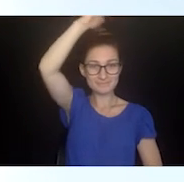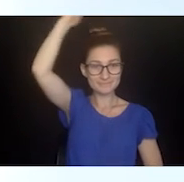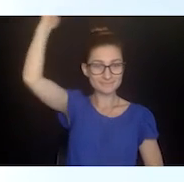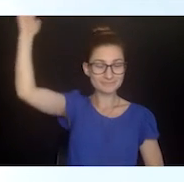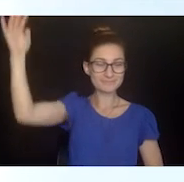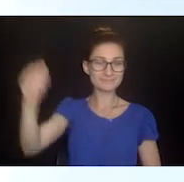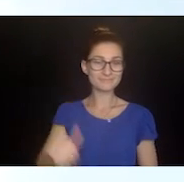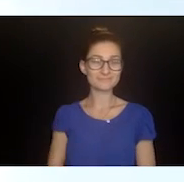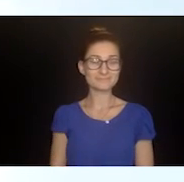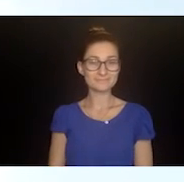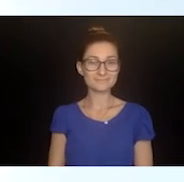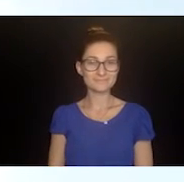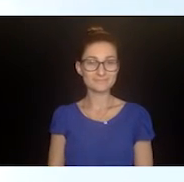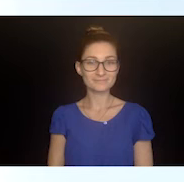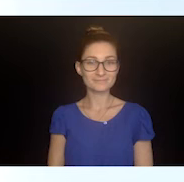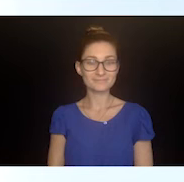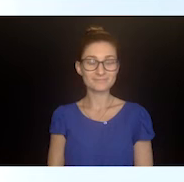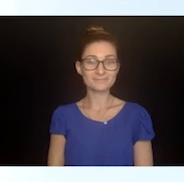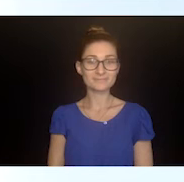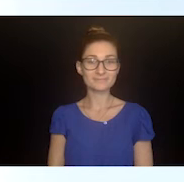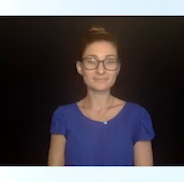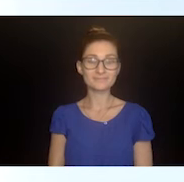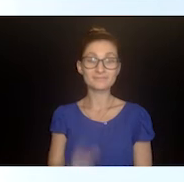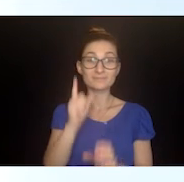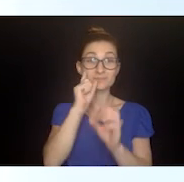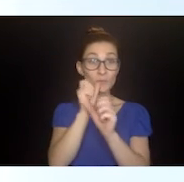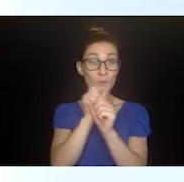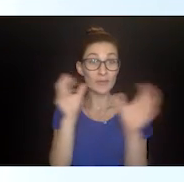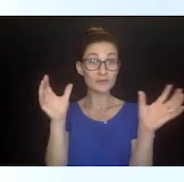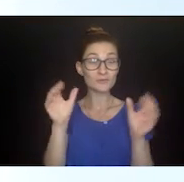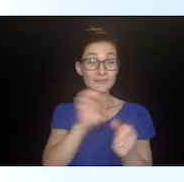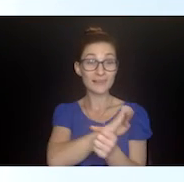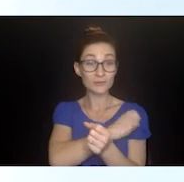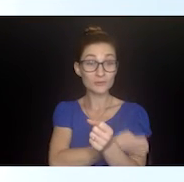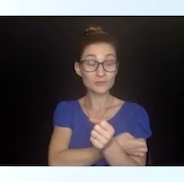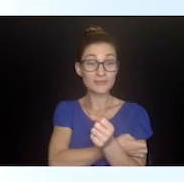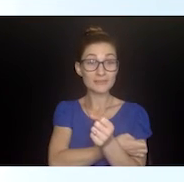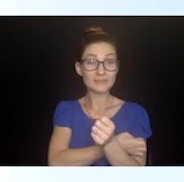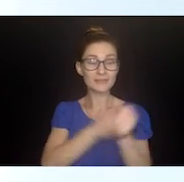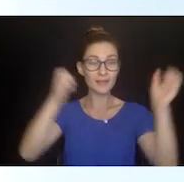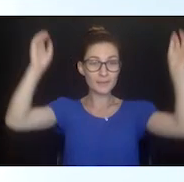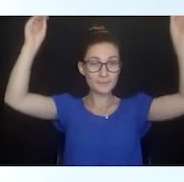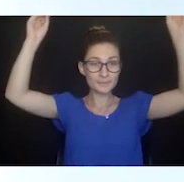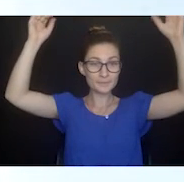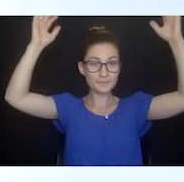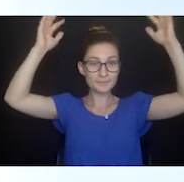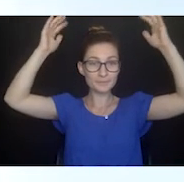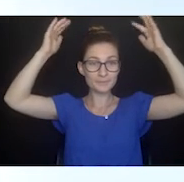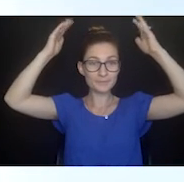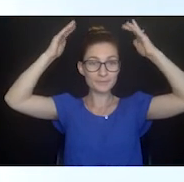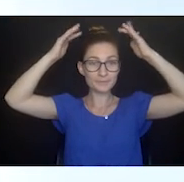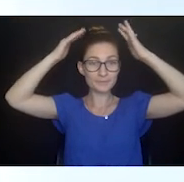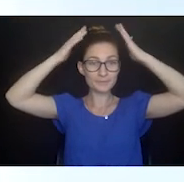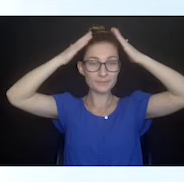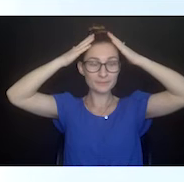And just imagine that energy is coming down through your head,